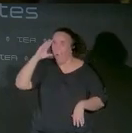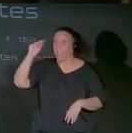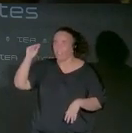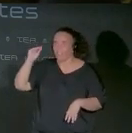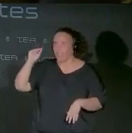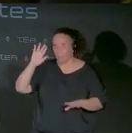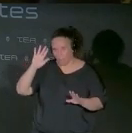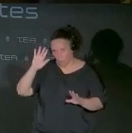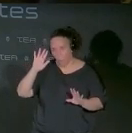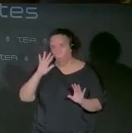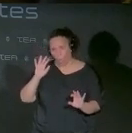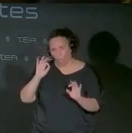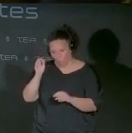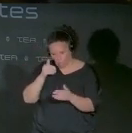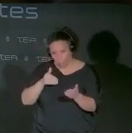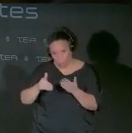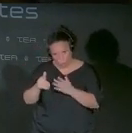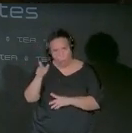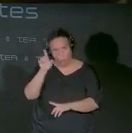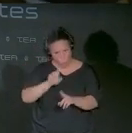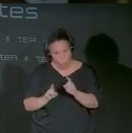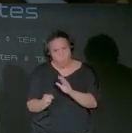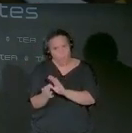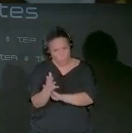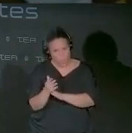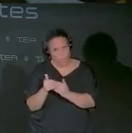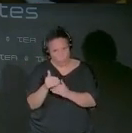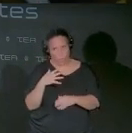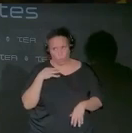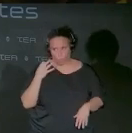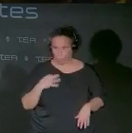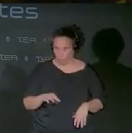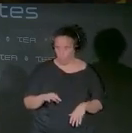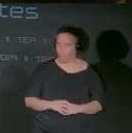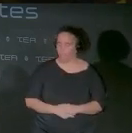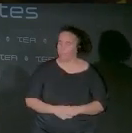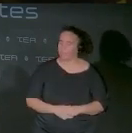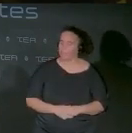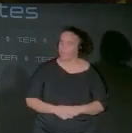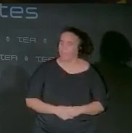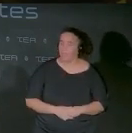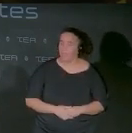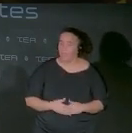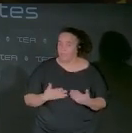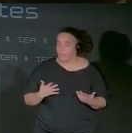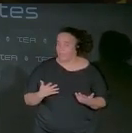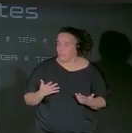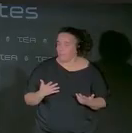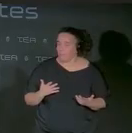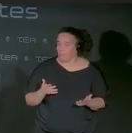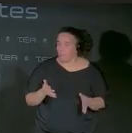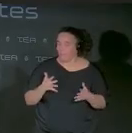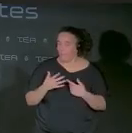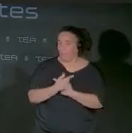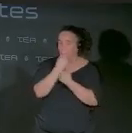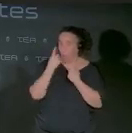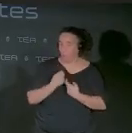Okay, I would love to have many more questions, but we don't have time. Please let me just